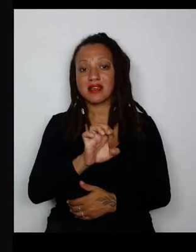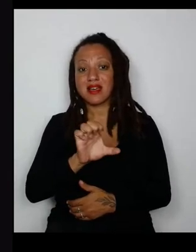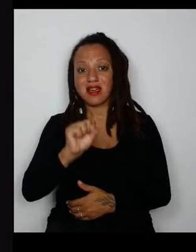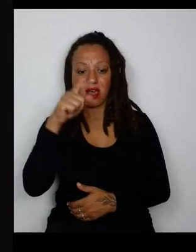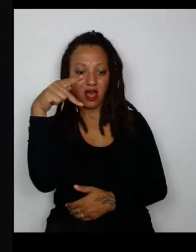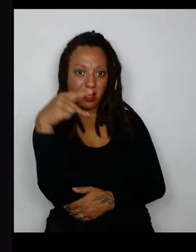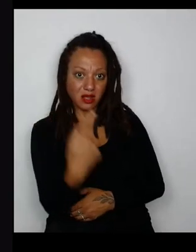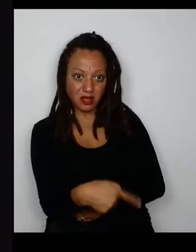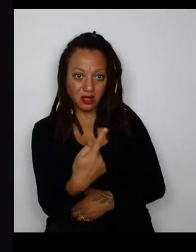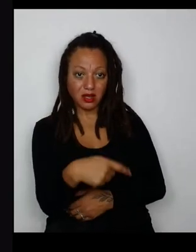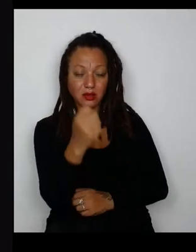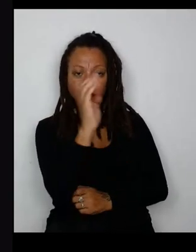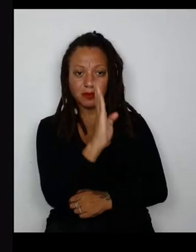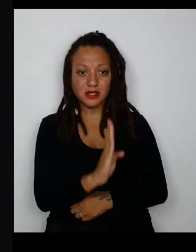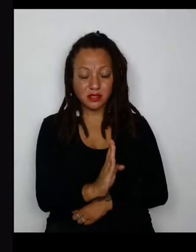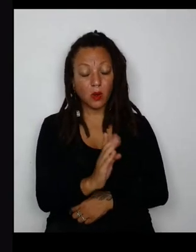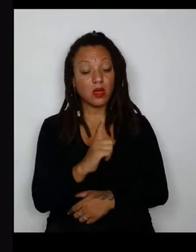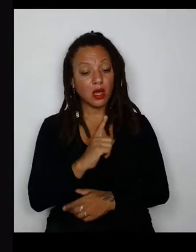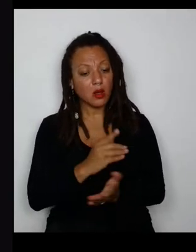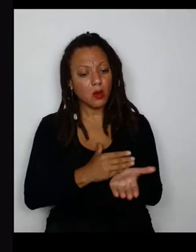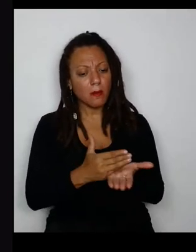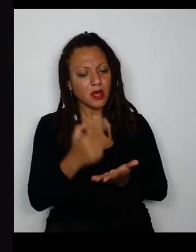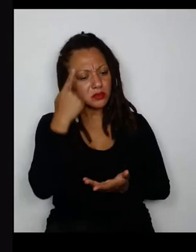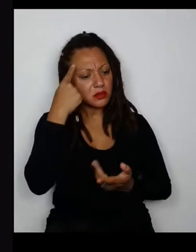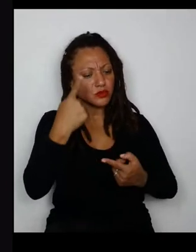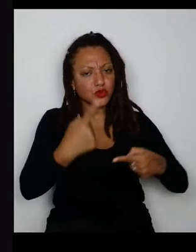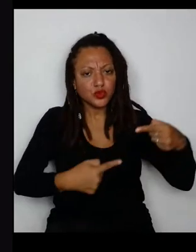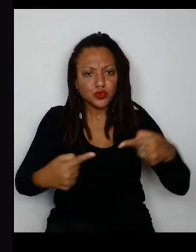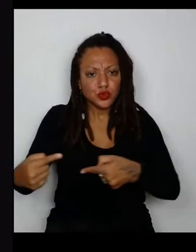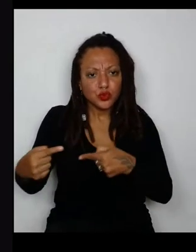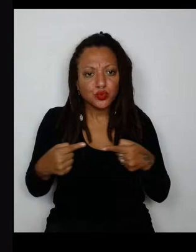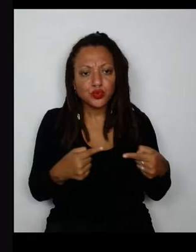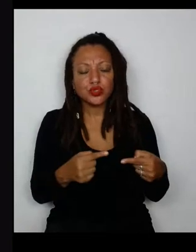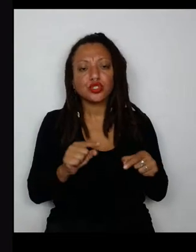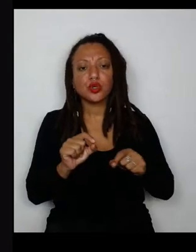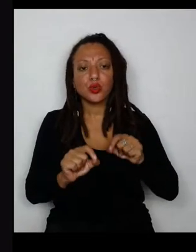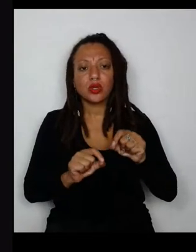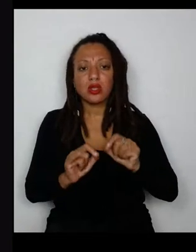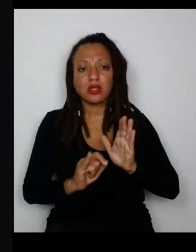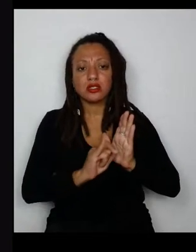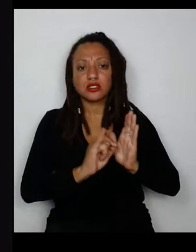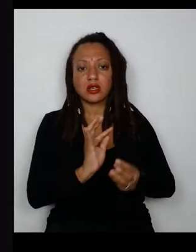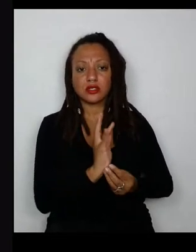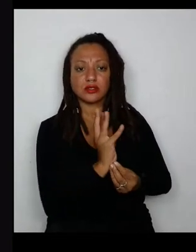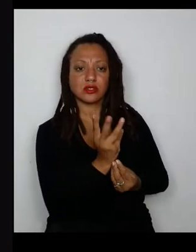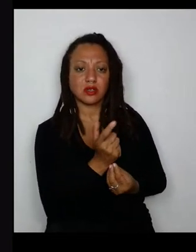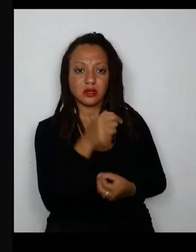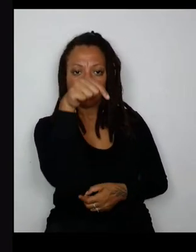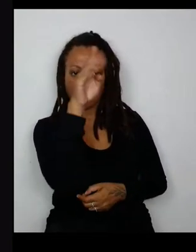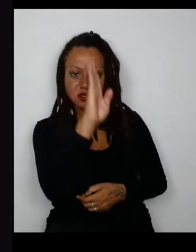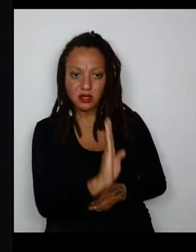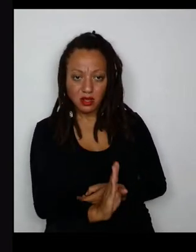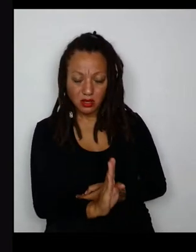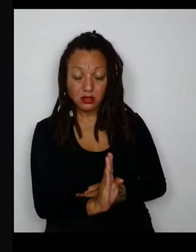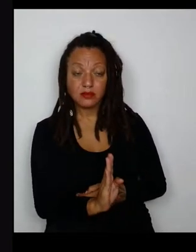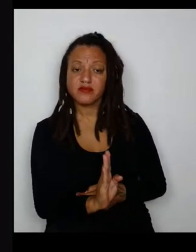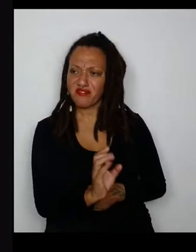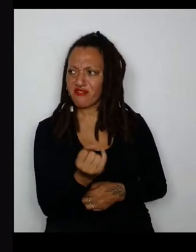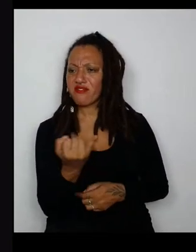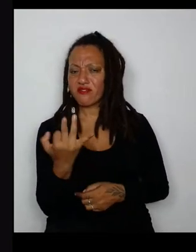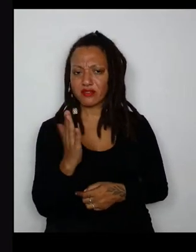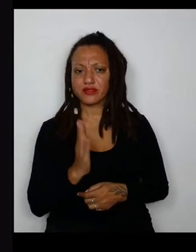arts academy and quickly there was this issue of the brazilian identity in art